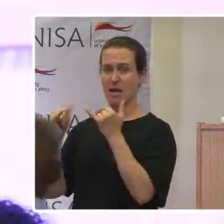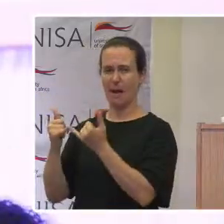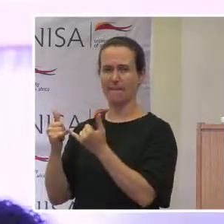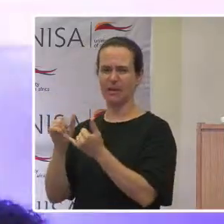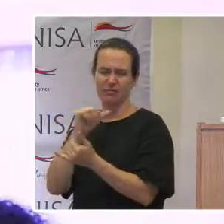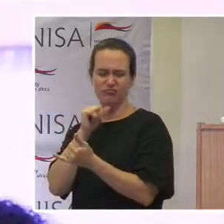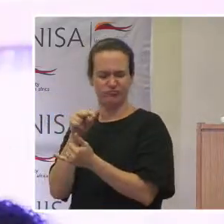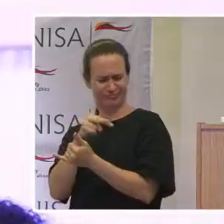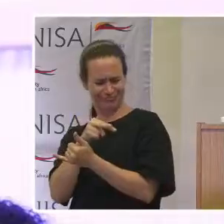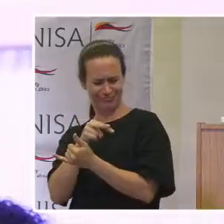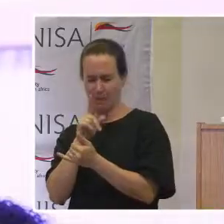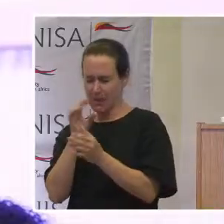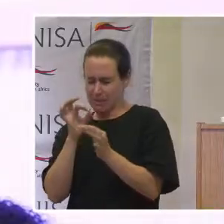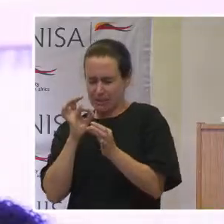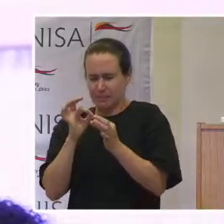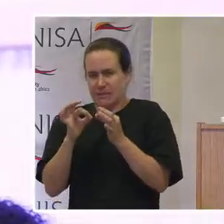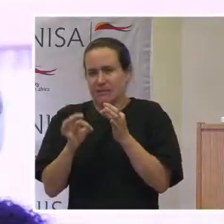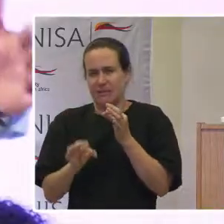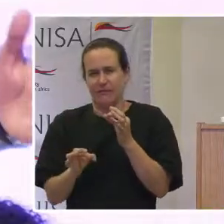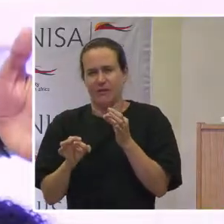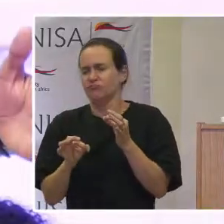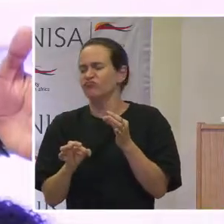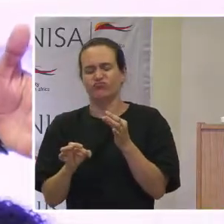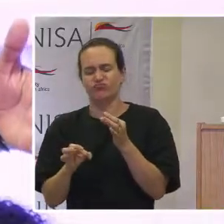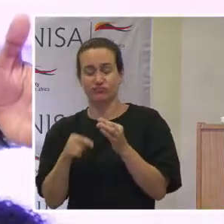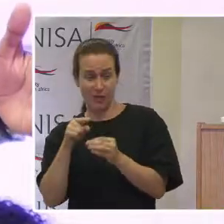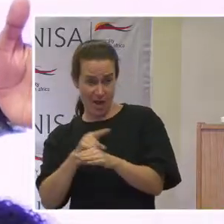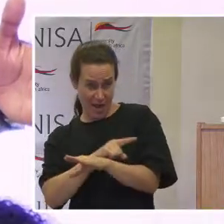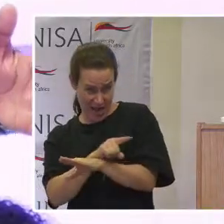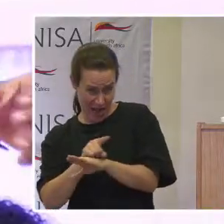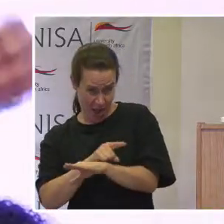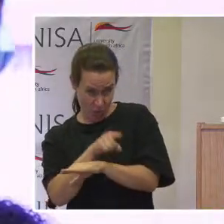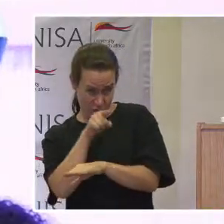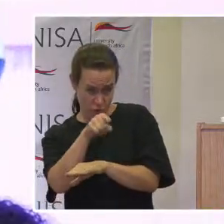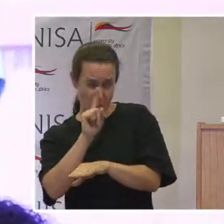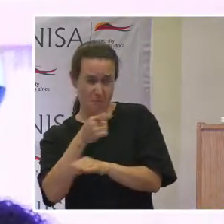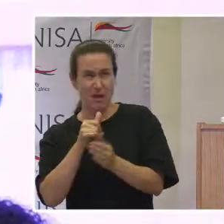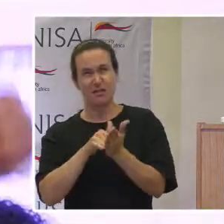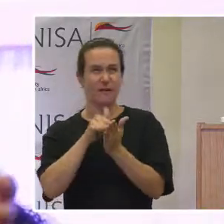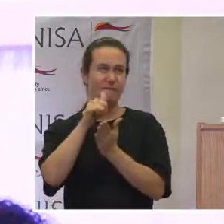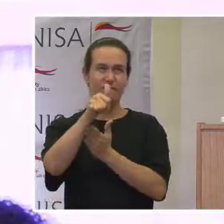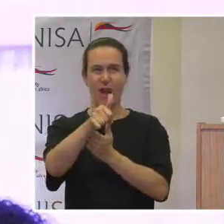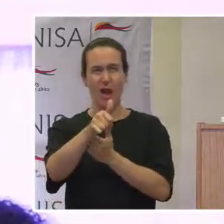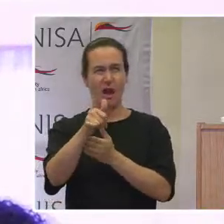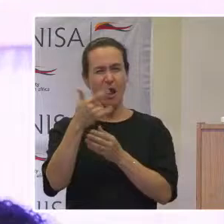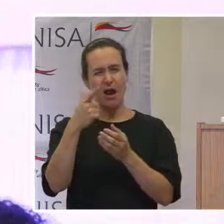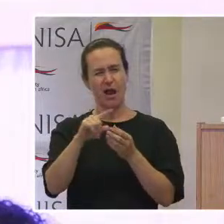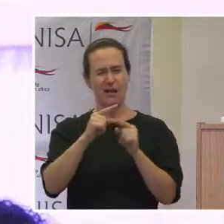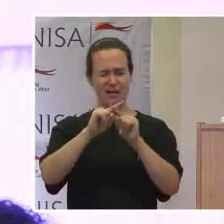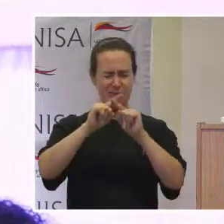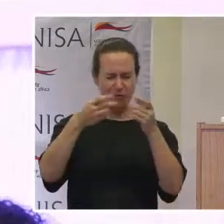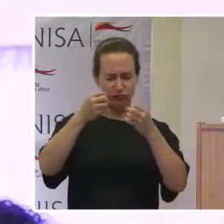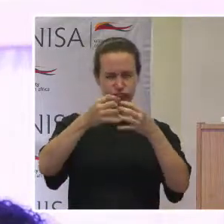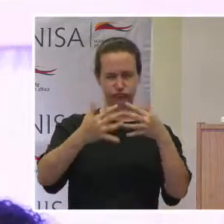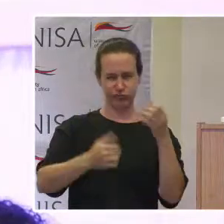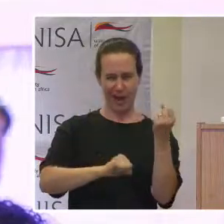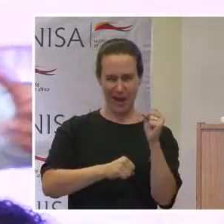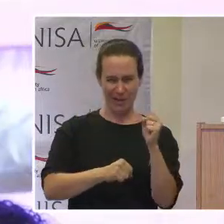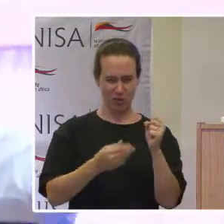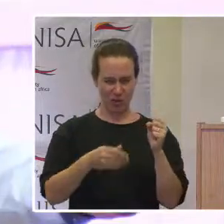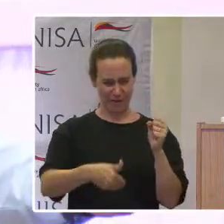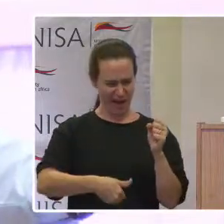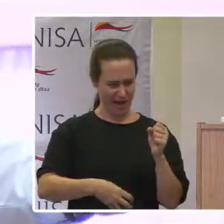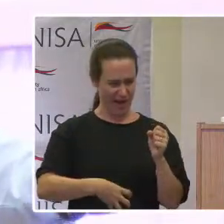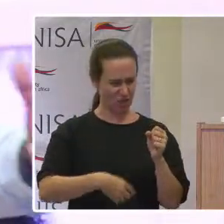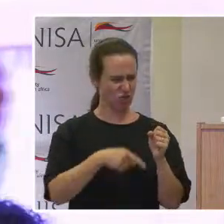so specific. They say that in those hours, you must have flown a multi-engine aircraft. This one must have a